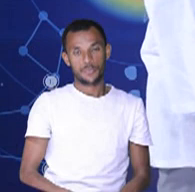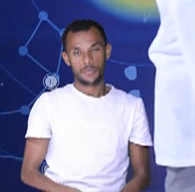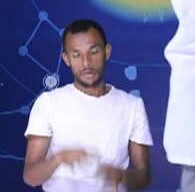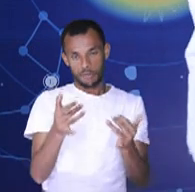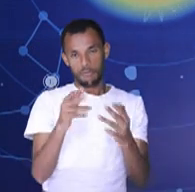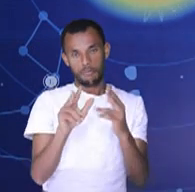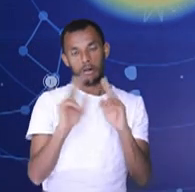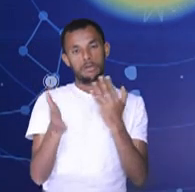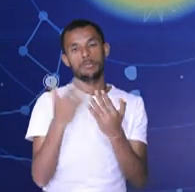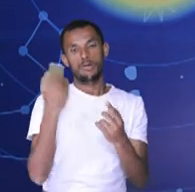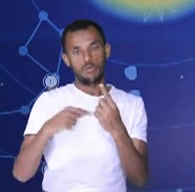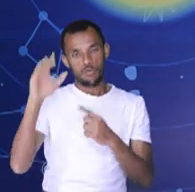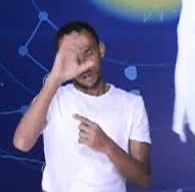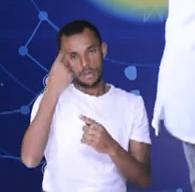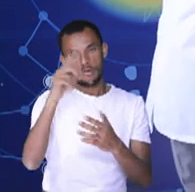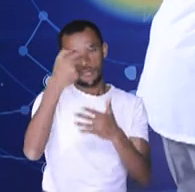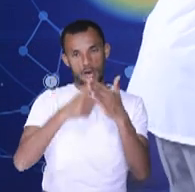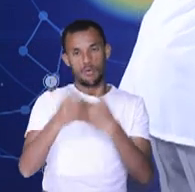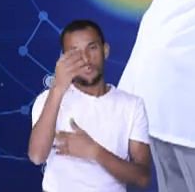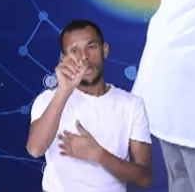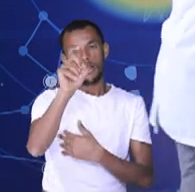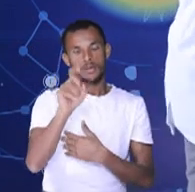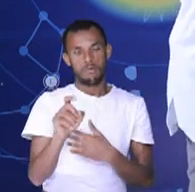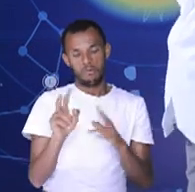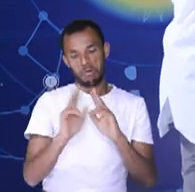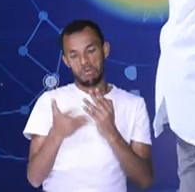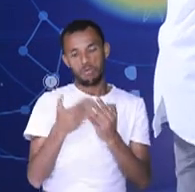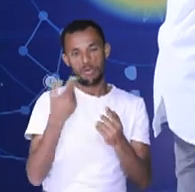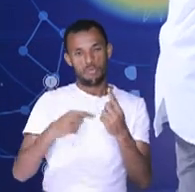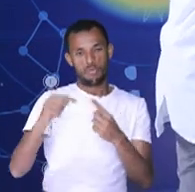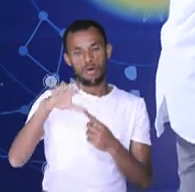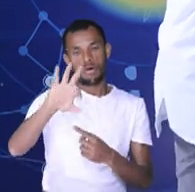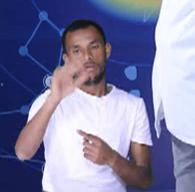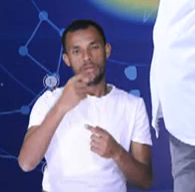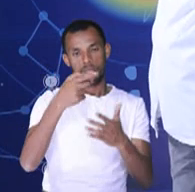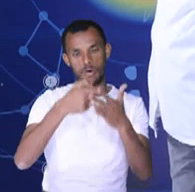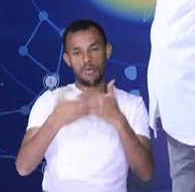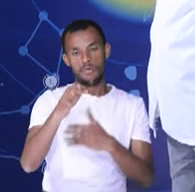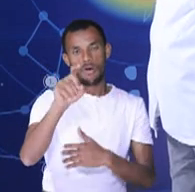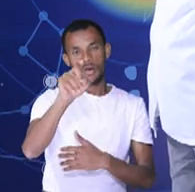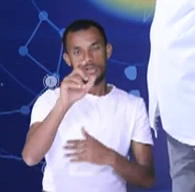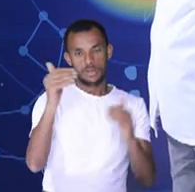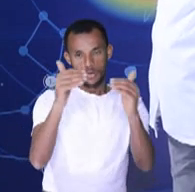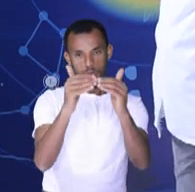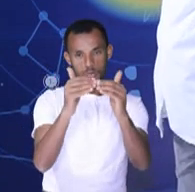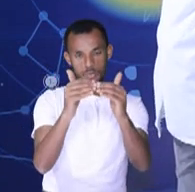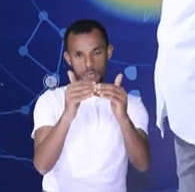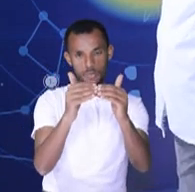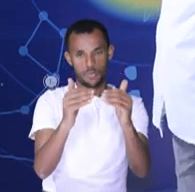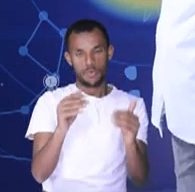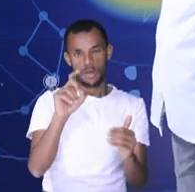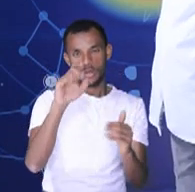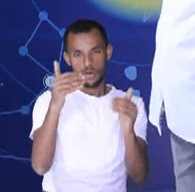Still, it is very simple to find the value of X. Very simple. That is X equals to